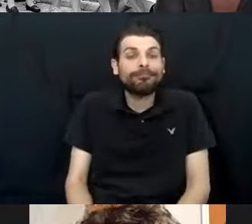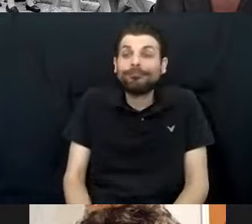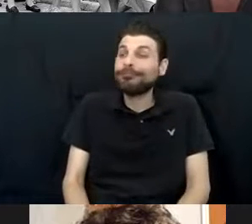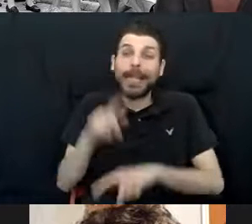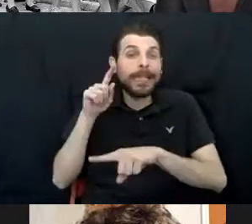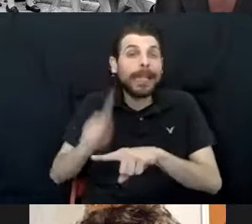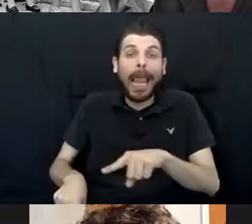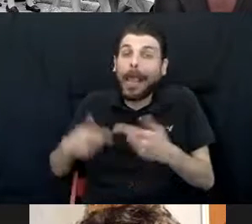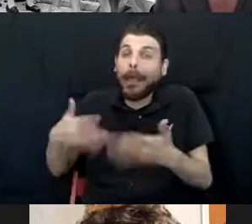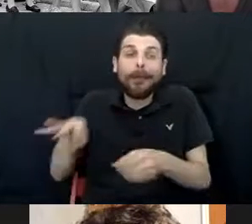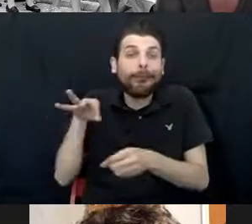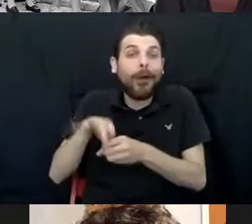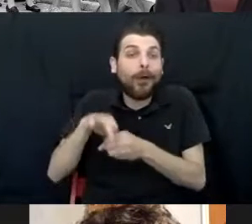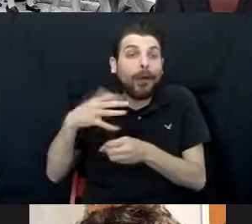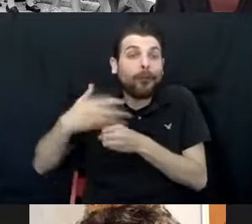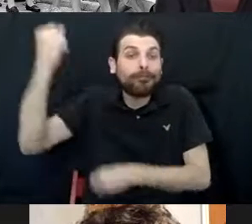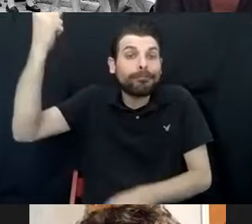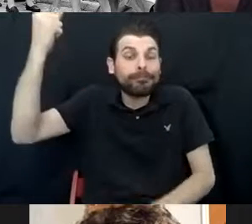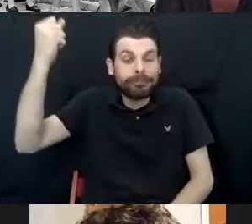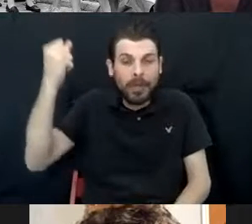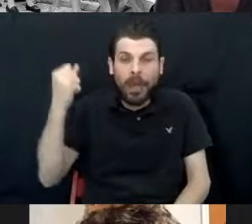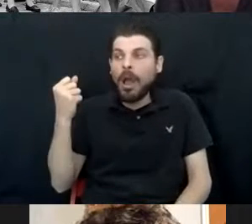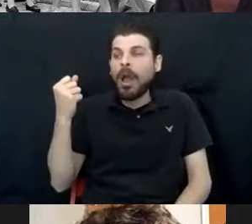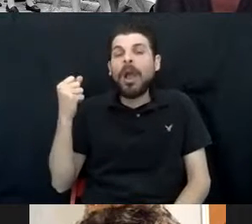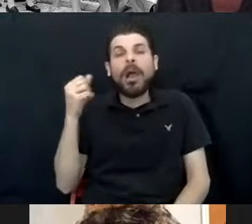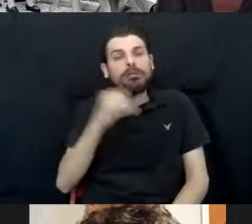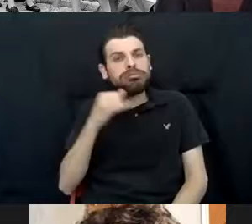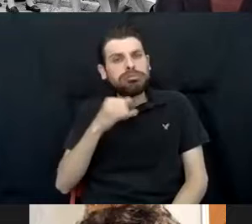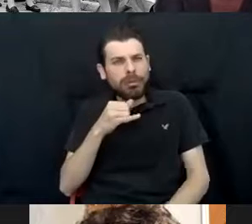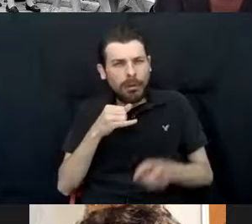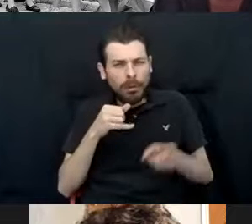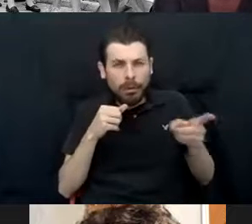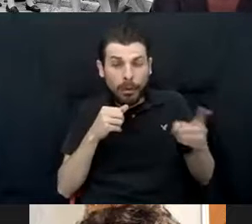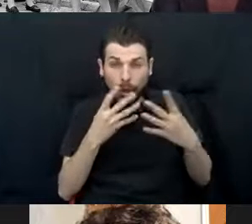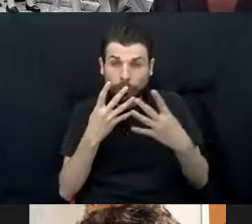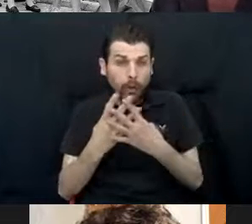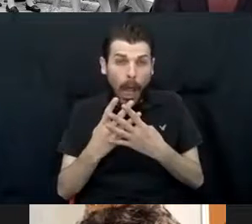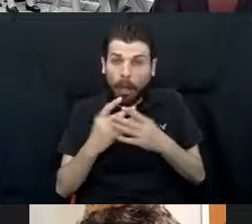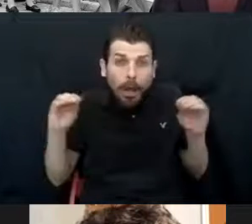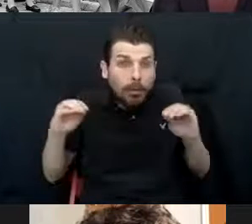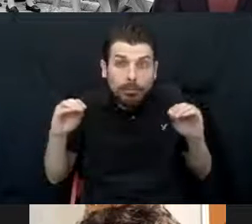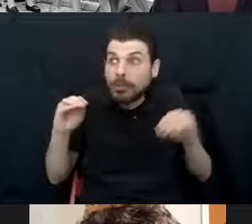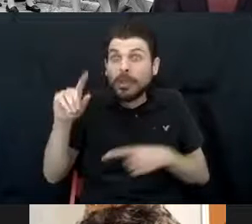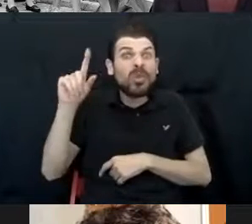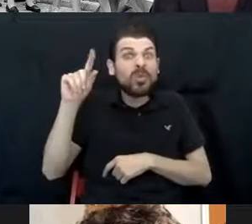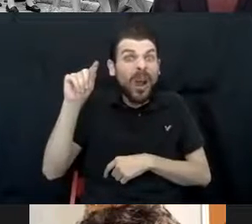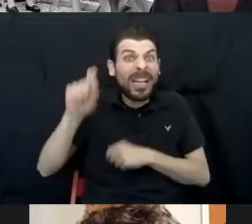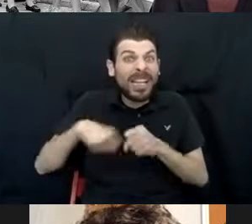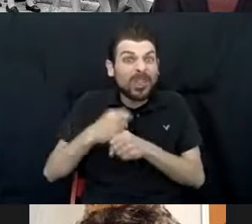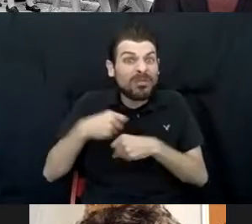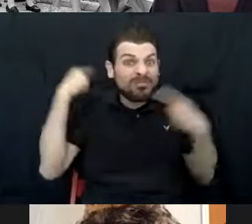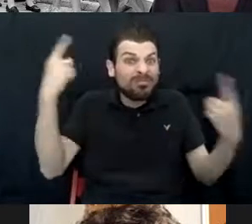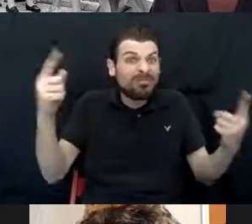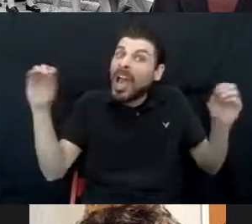I was convicted of a felony. Now she had been living out of jail for 20 years. And the thing